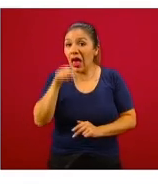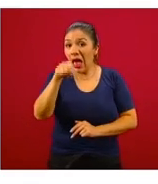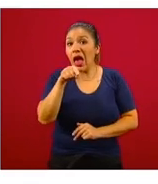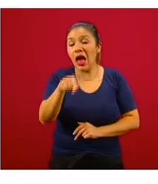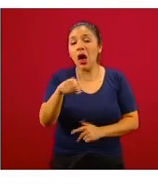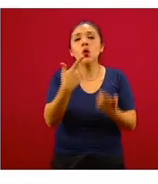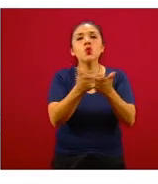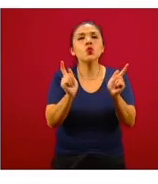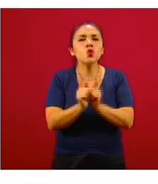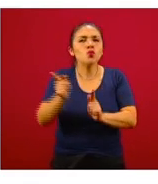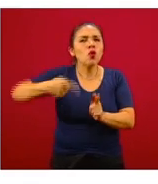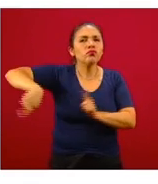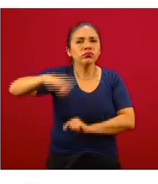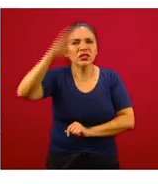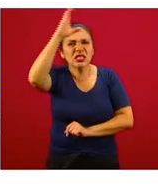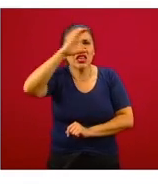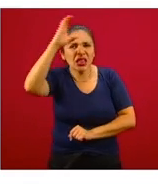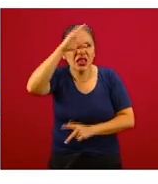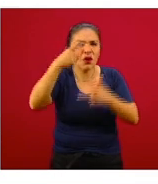cases.